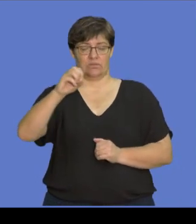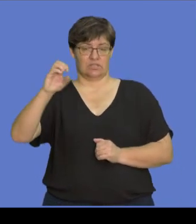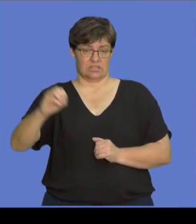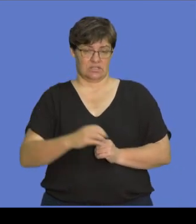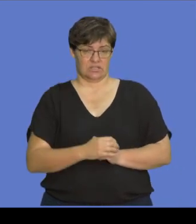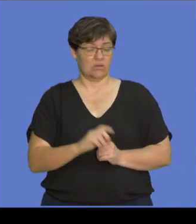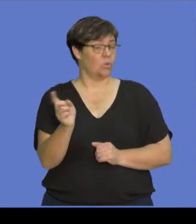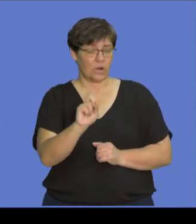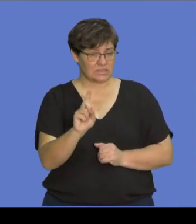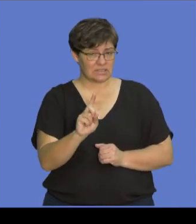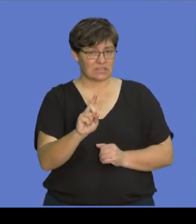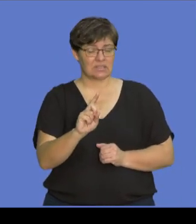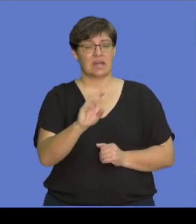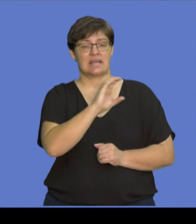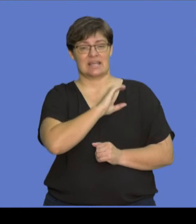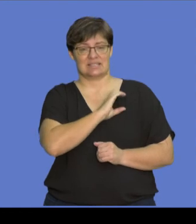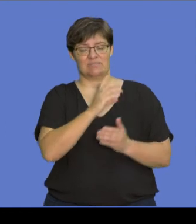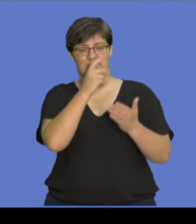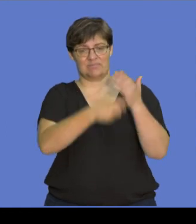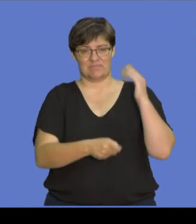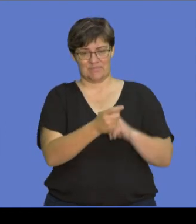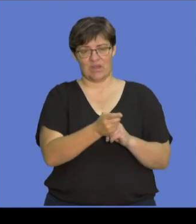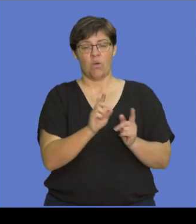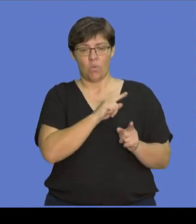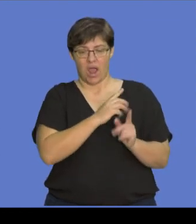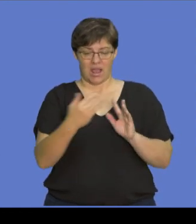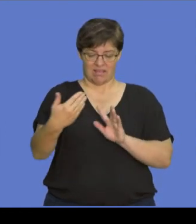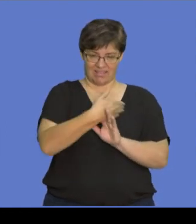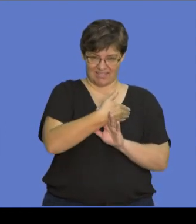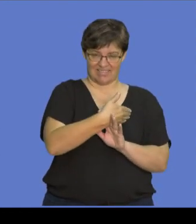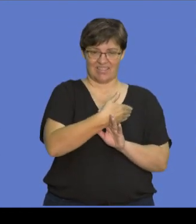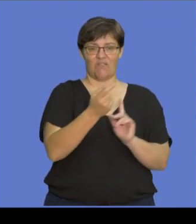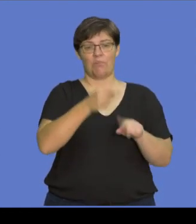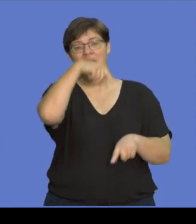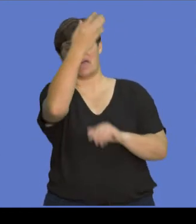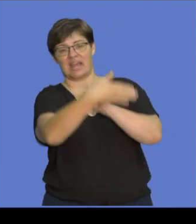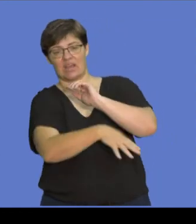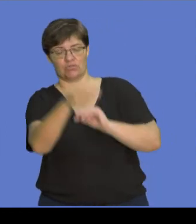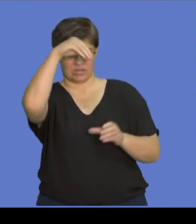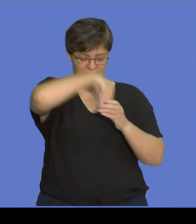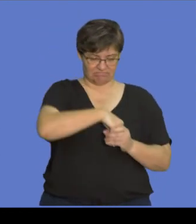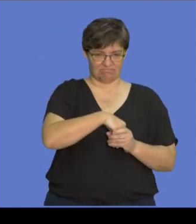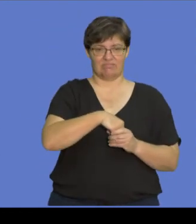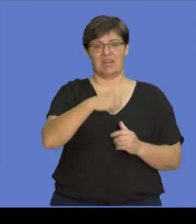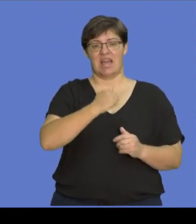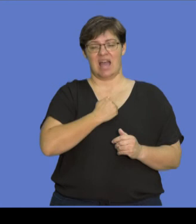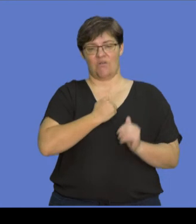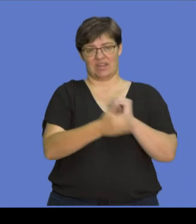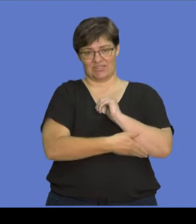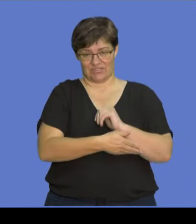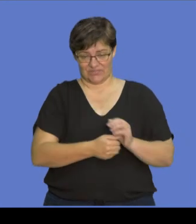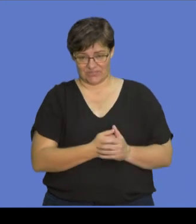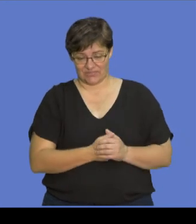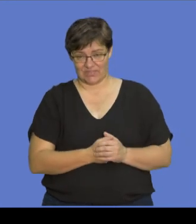252,000 Rand. What was that? The customs duties that we had to pay for bringing in or importing the fabric from India.